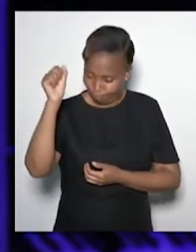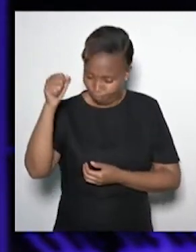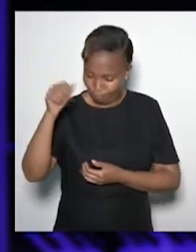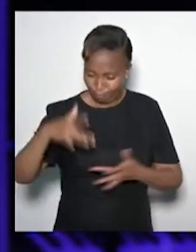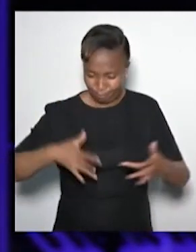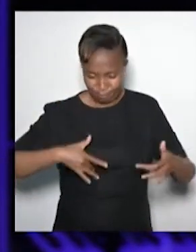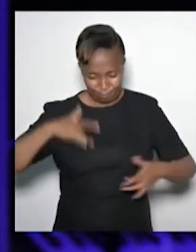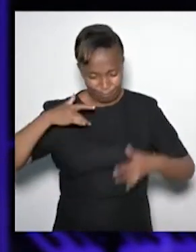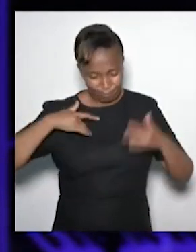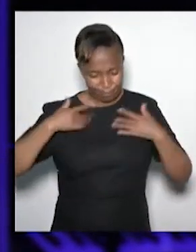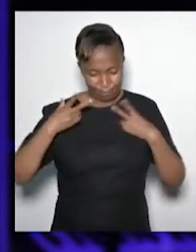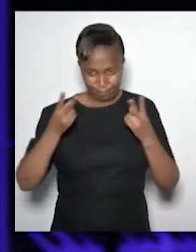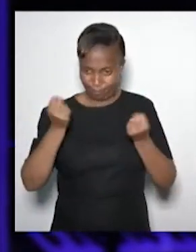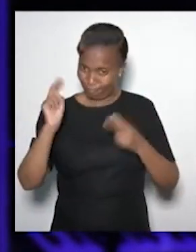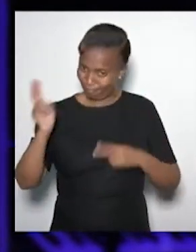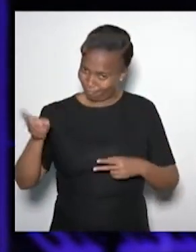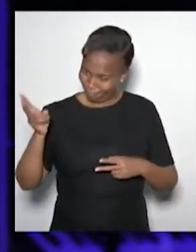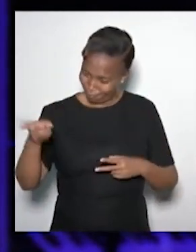Regeneration is a miracle.